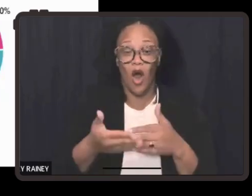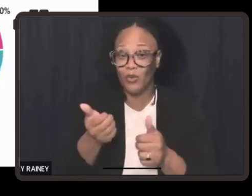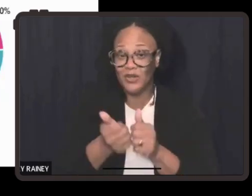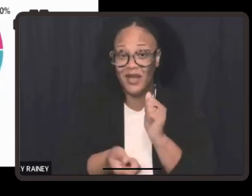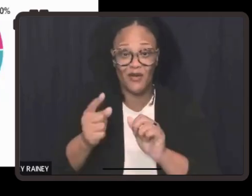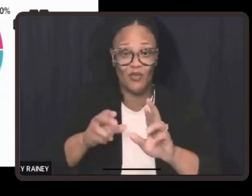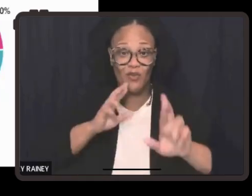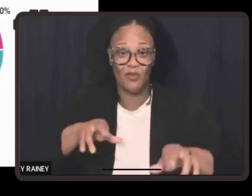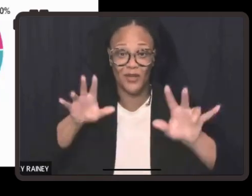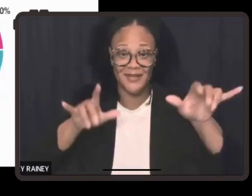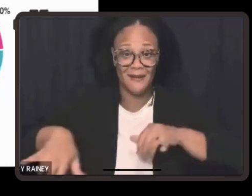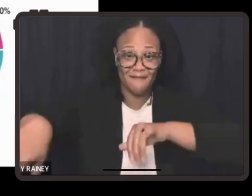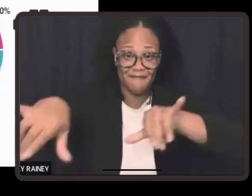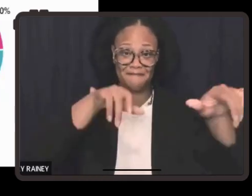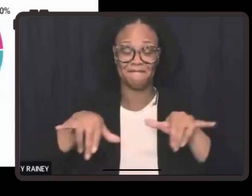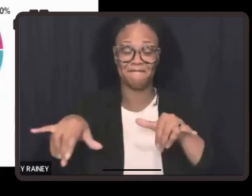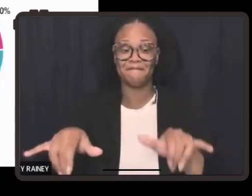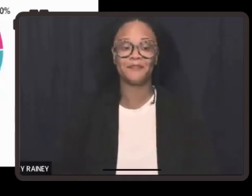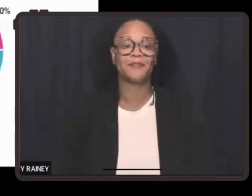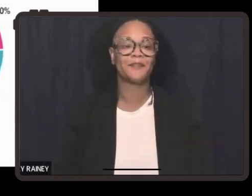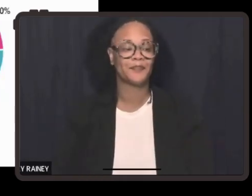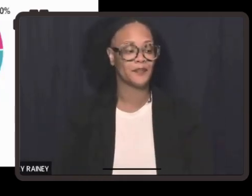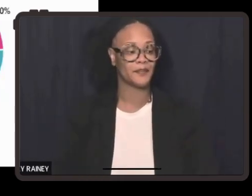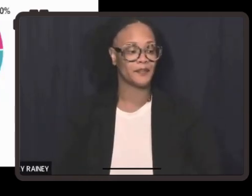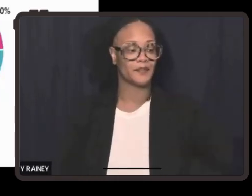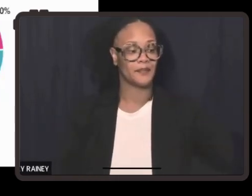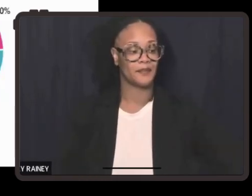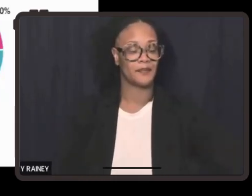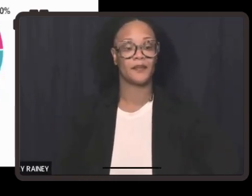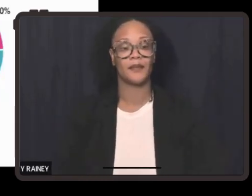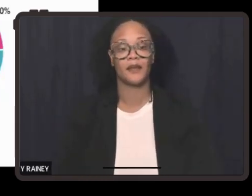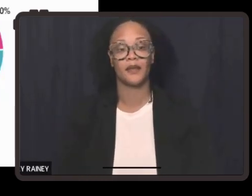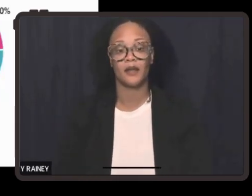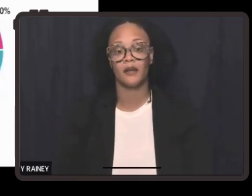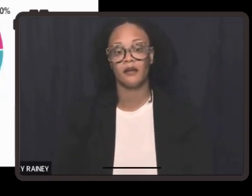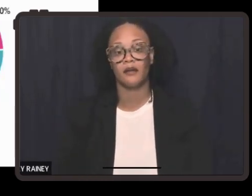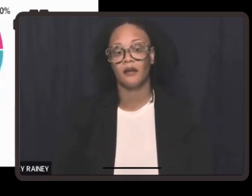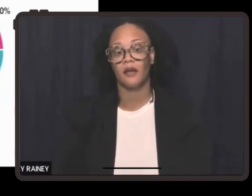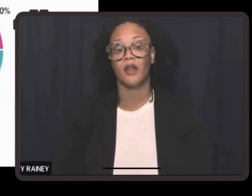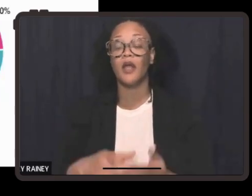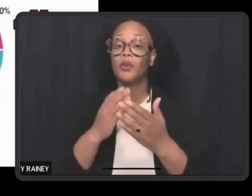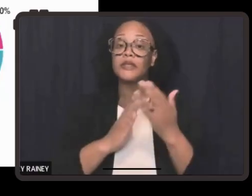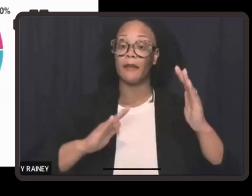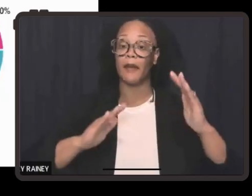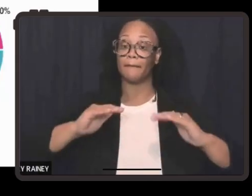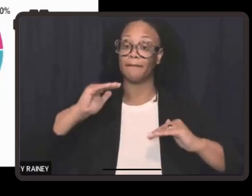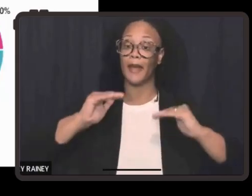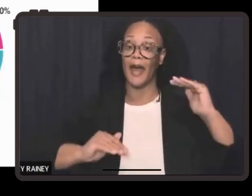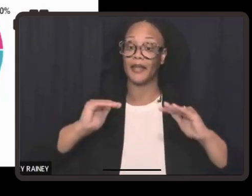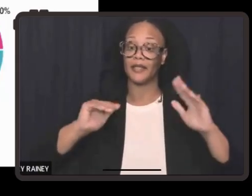And there were also balance issues mentioned, as well as cognitive changes.